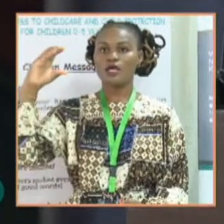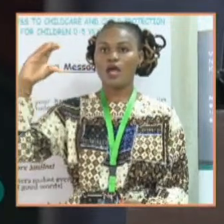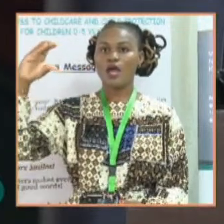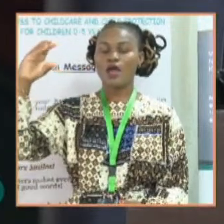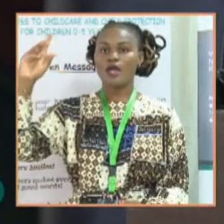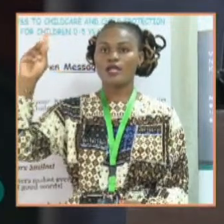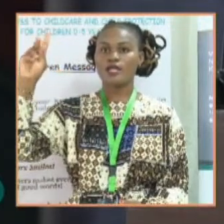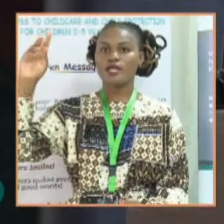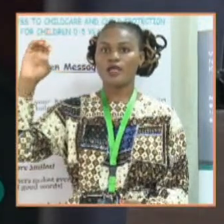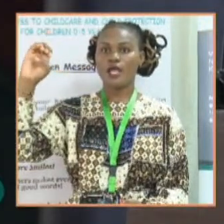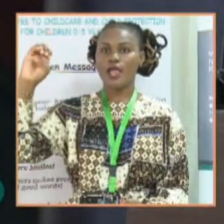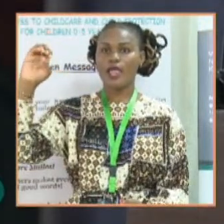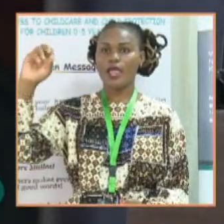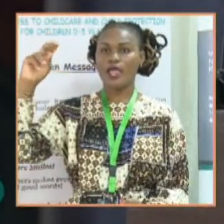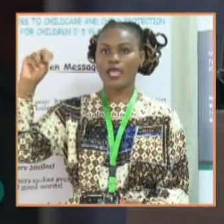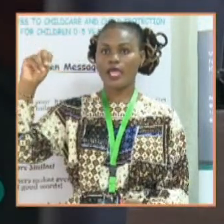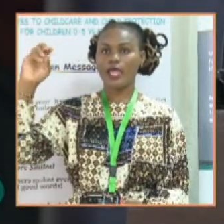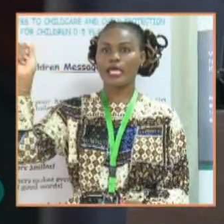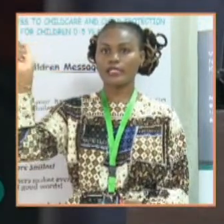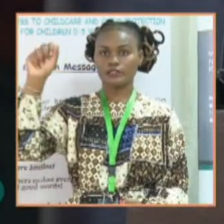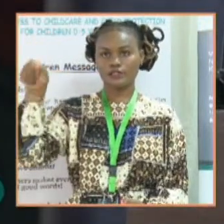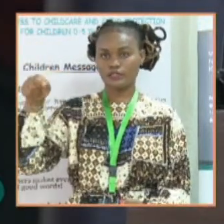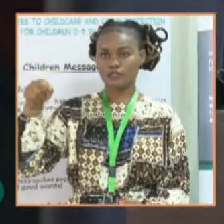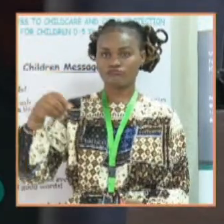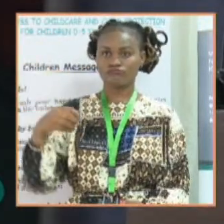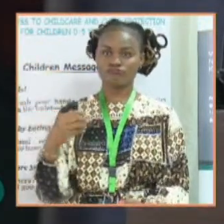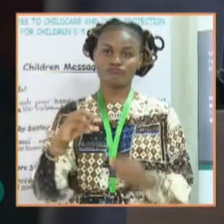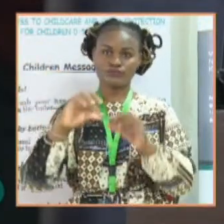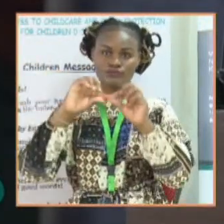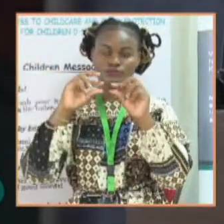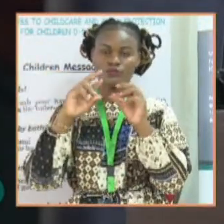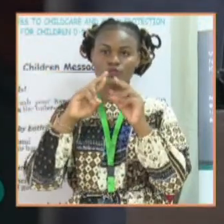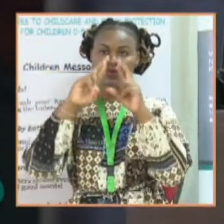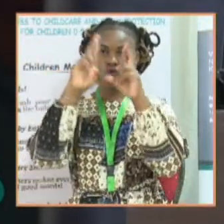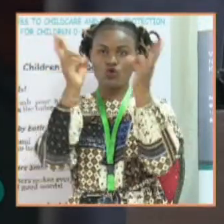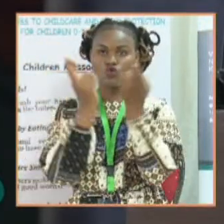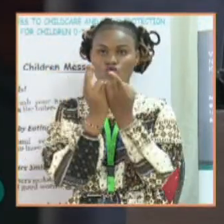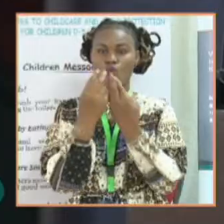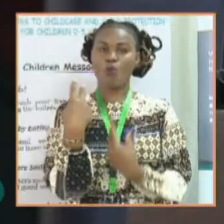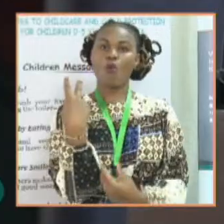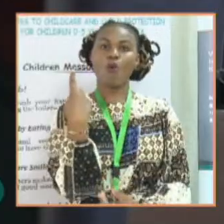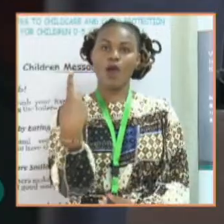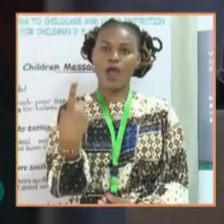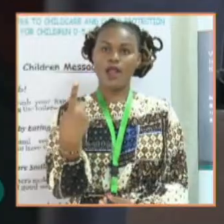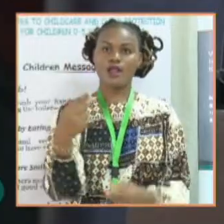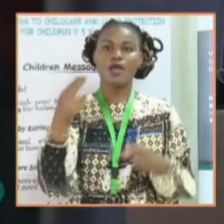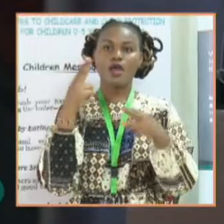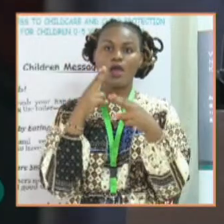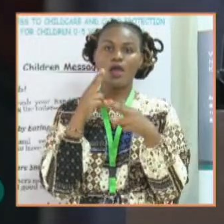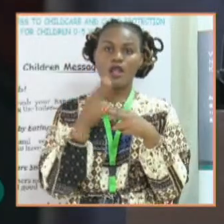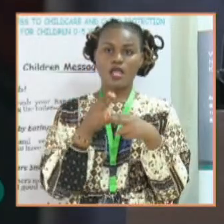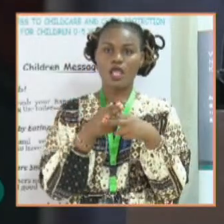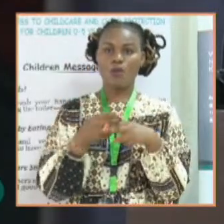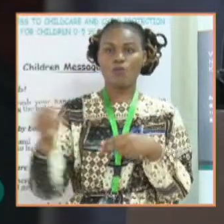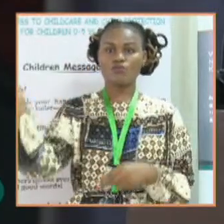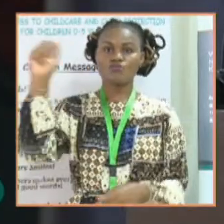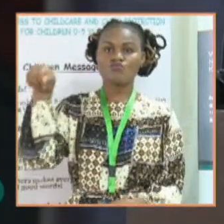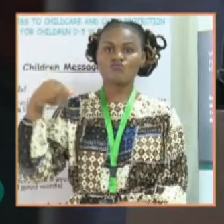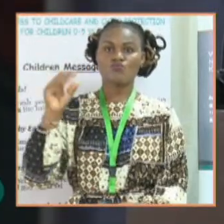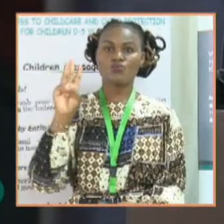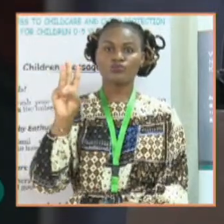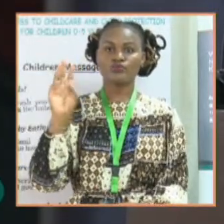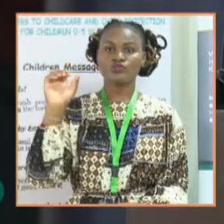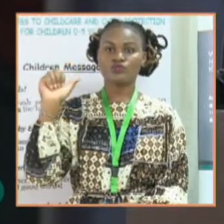back. Mumemwona? That is for breakout room 1. Wale wote ambao watenda Swara, that is a gentleman you follow for any support you